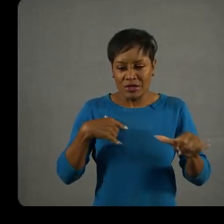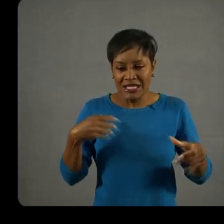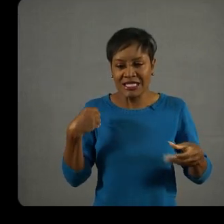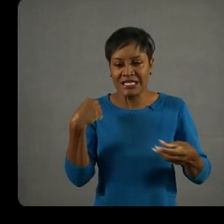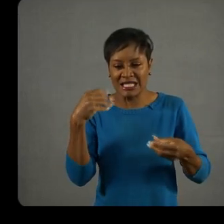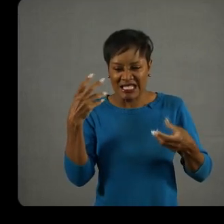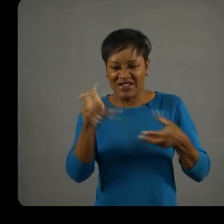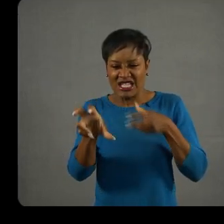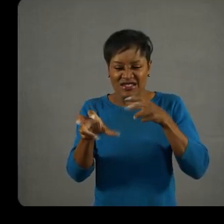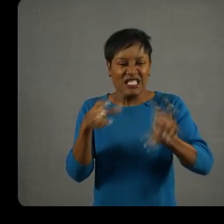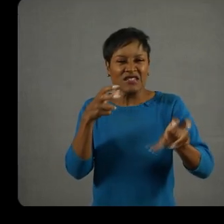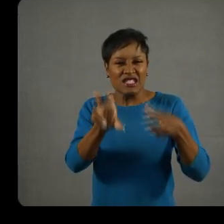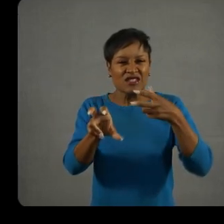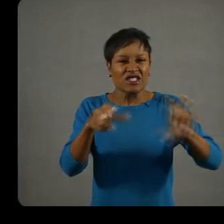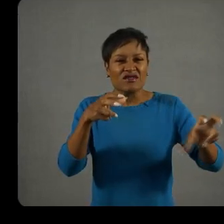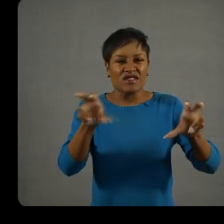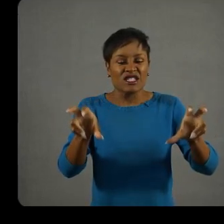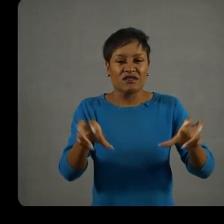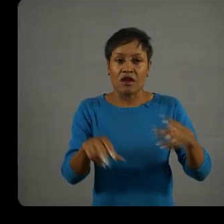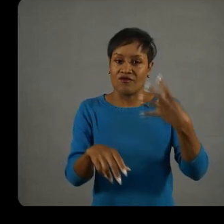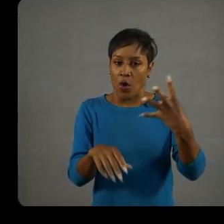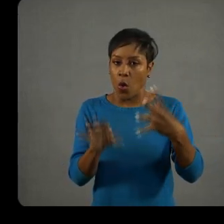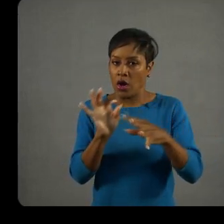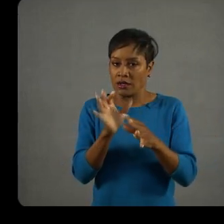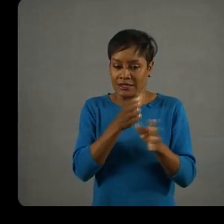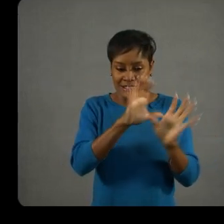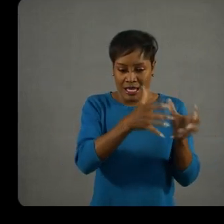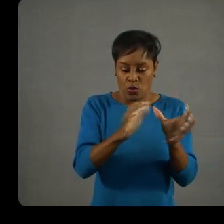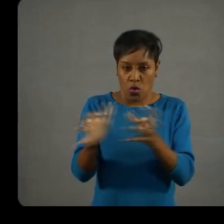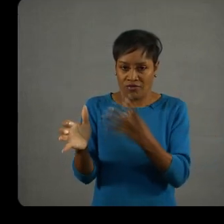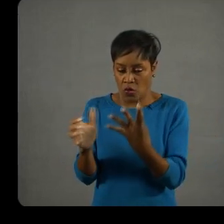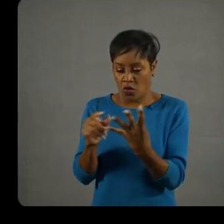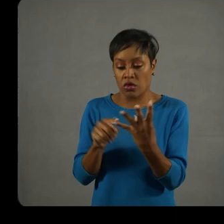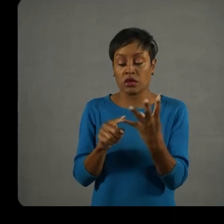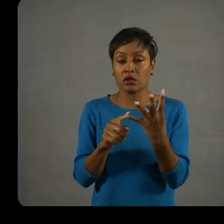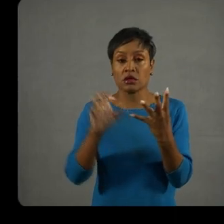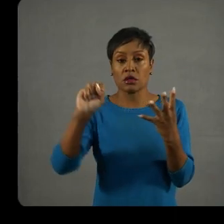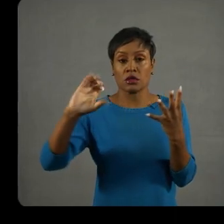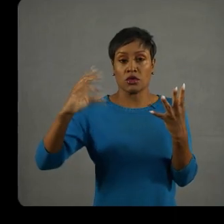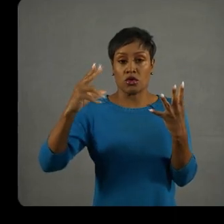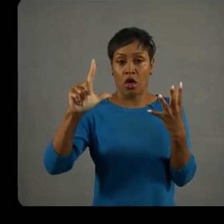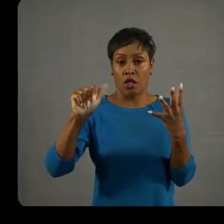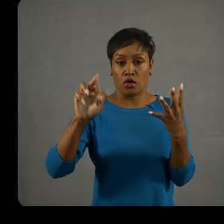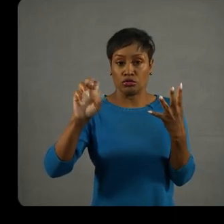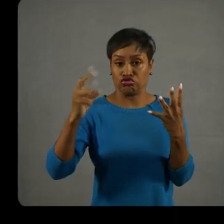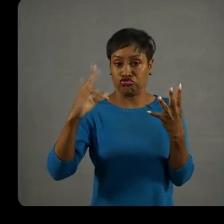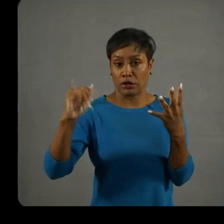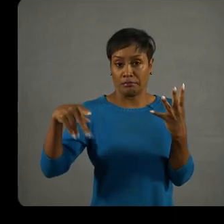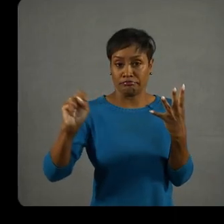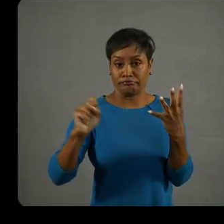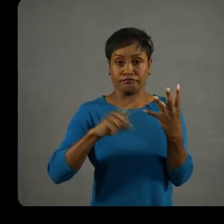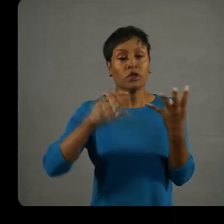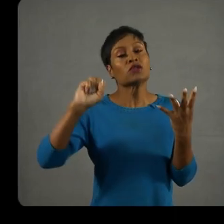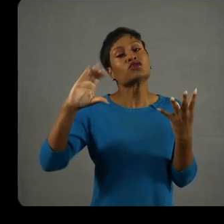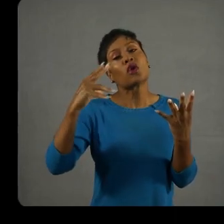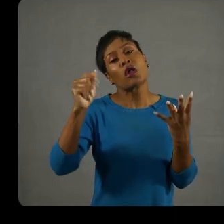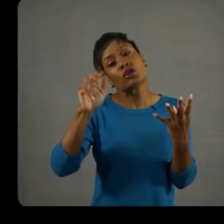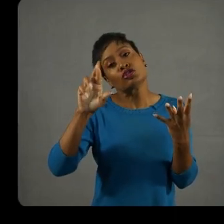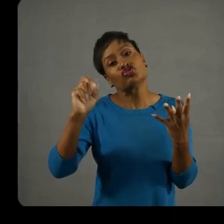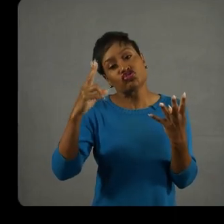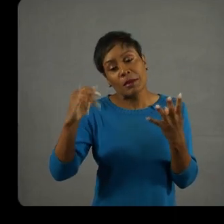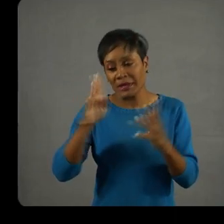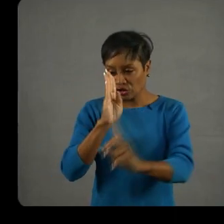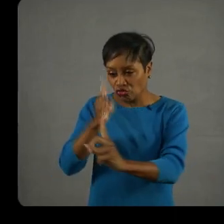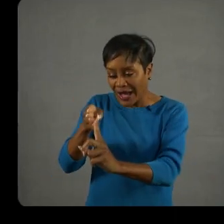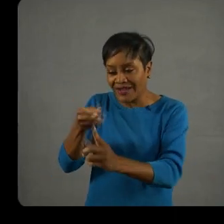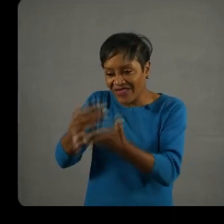And the systems investments are in 4 key categories. So one is scholarships. Scholarships that are direct financial support